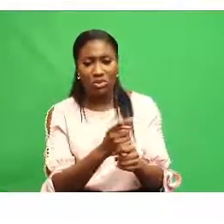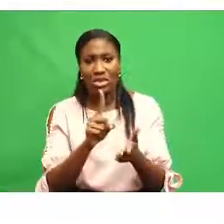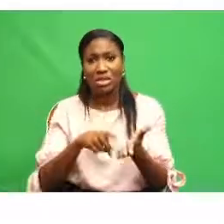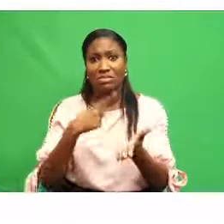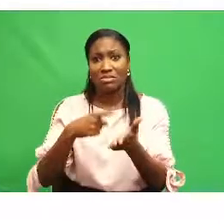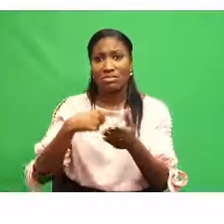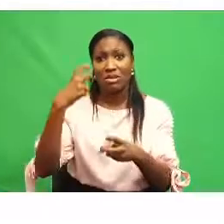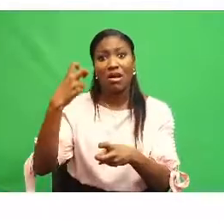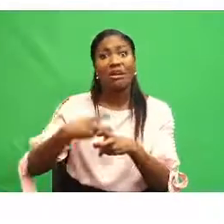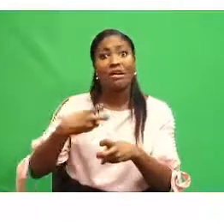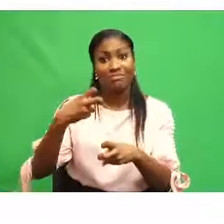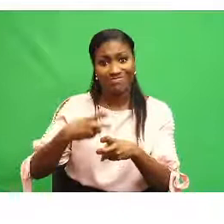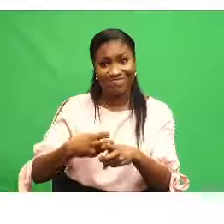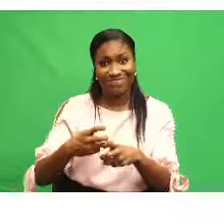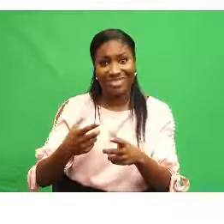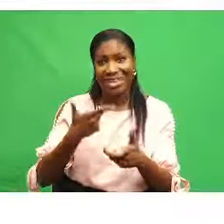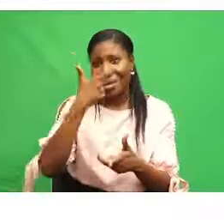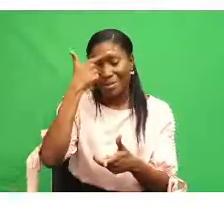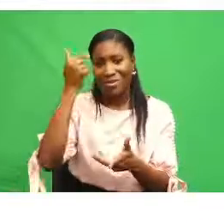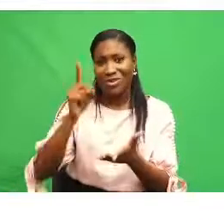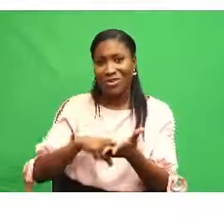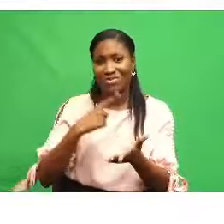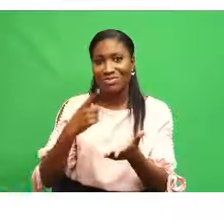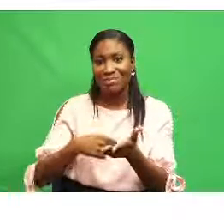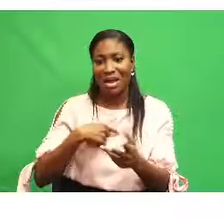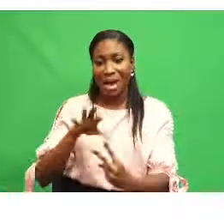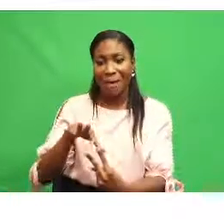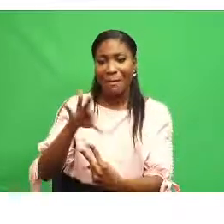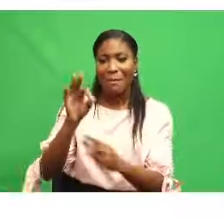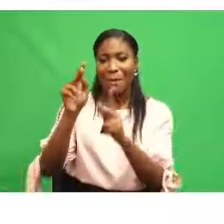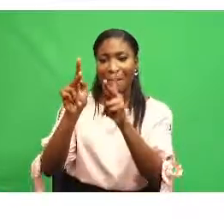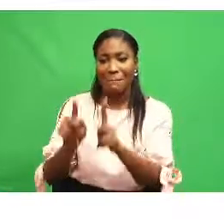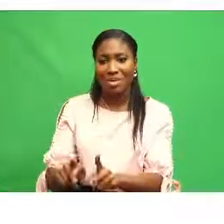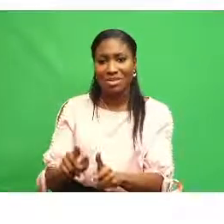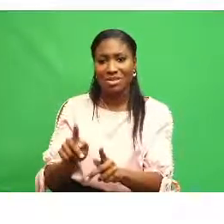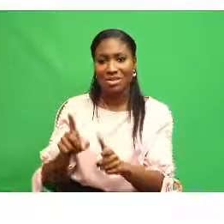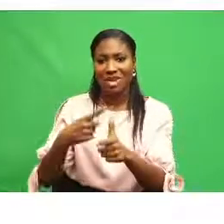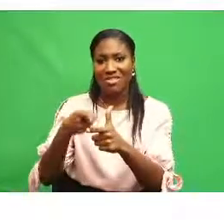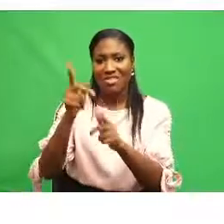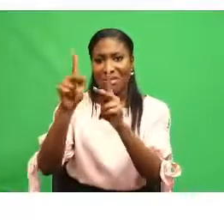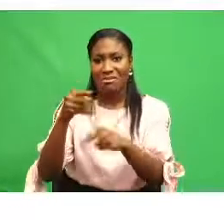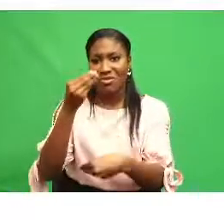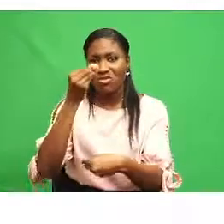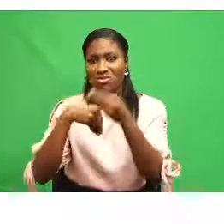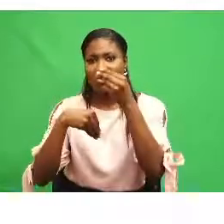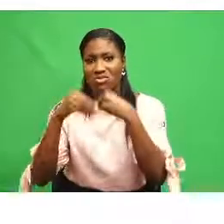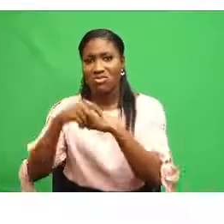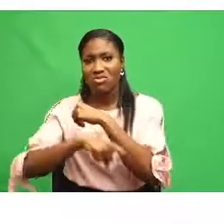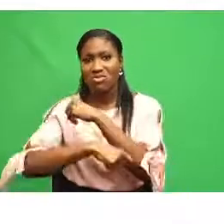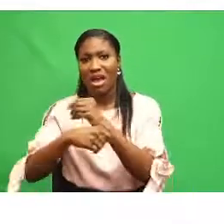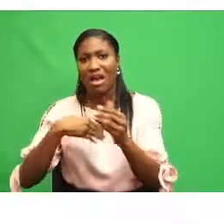a case where elder abuse or that financial abuse from that perspective comes into play.